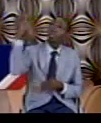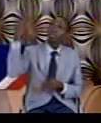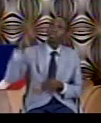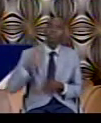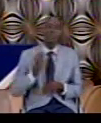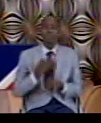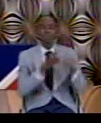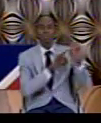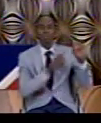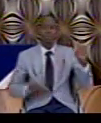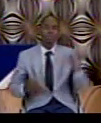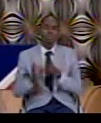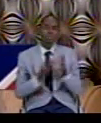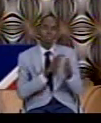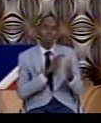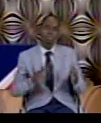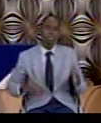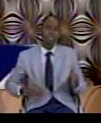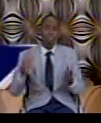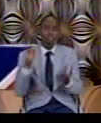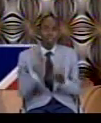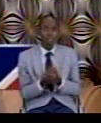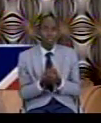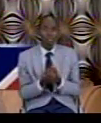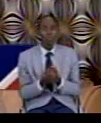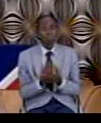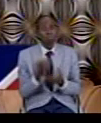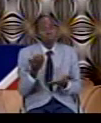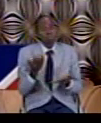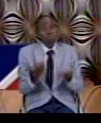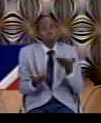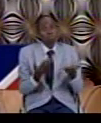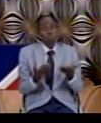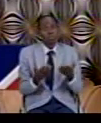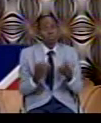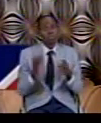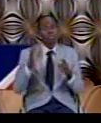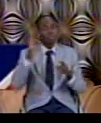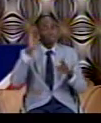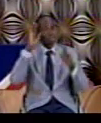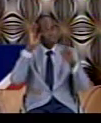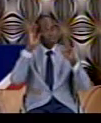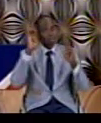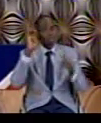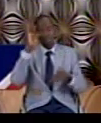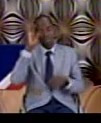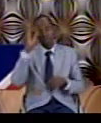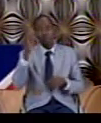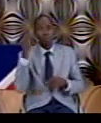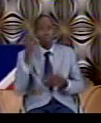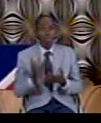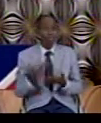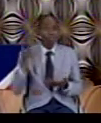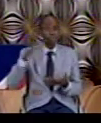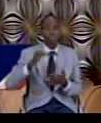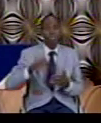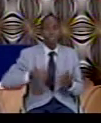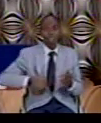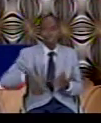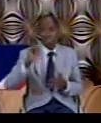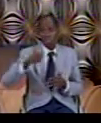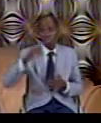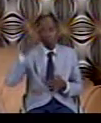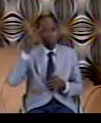Lord Jesus Christ, that though he was rich, yet for your sakes he